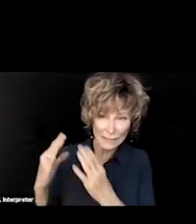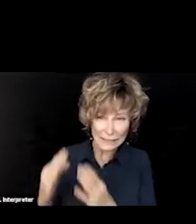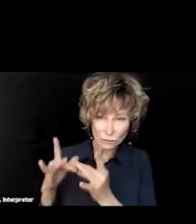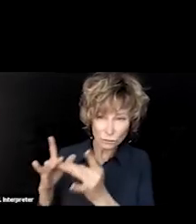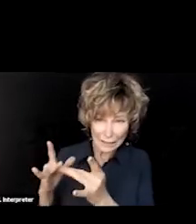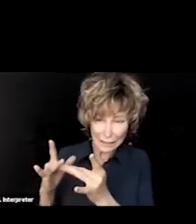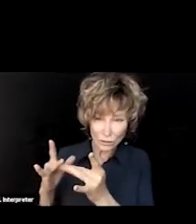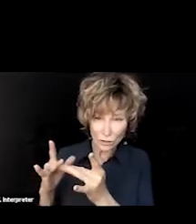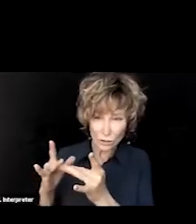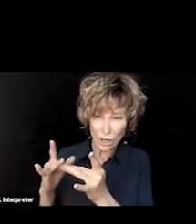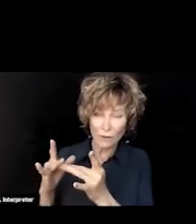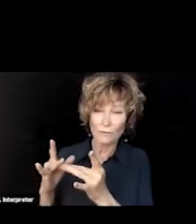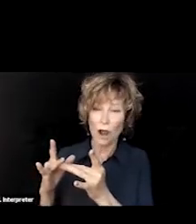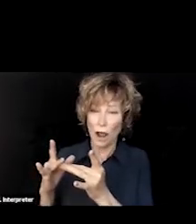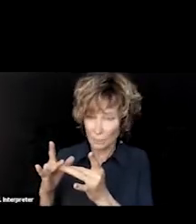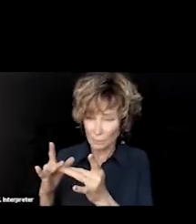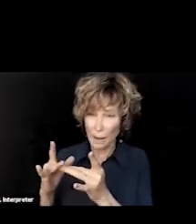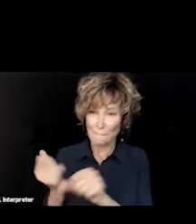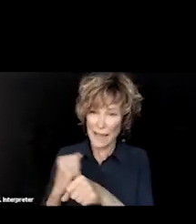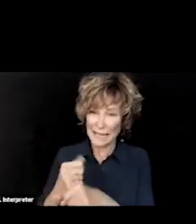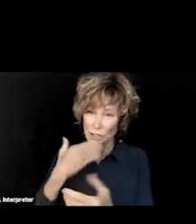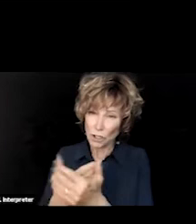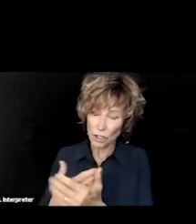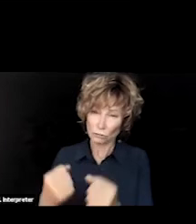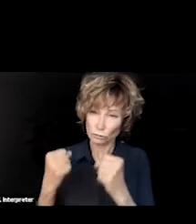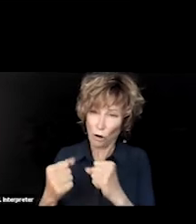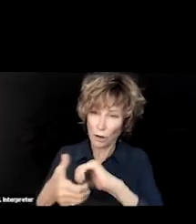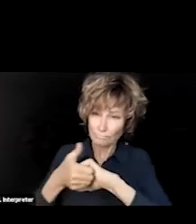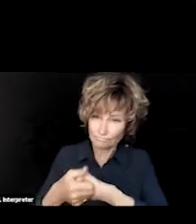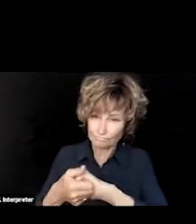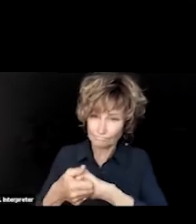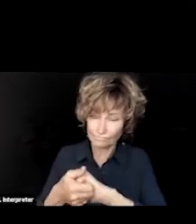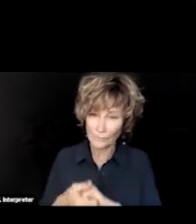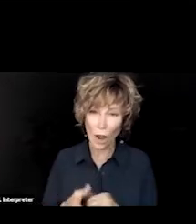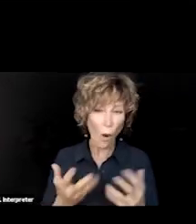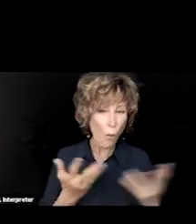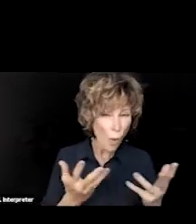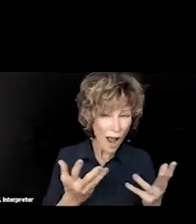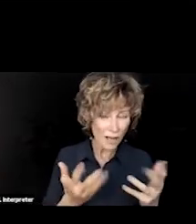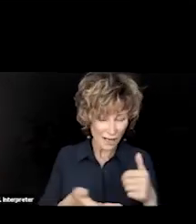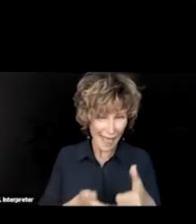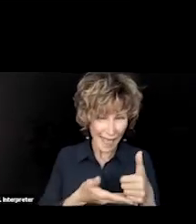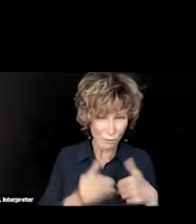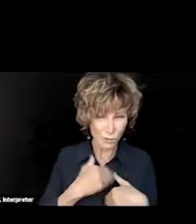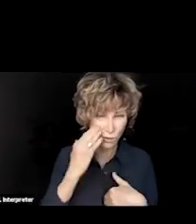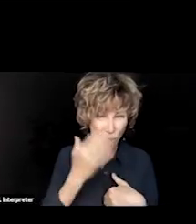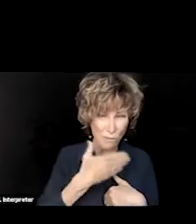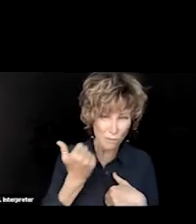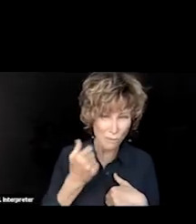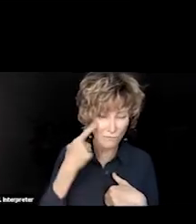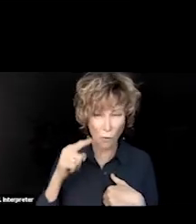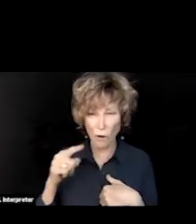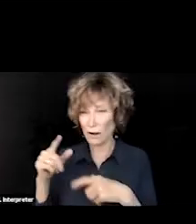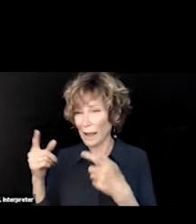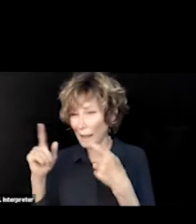leaders from forging powerful alliances? What don't you know right now that could alter what's possible for you,